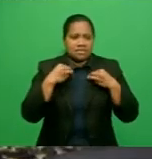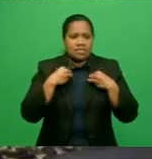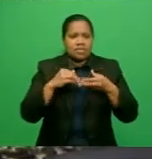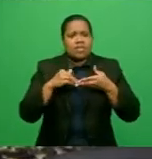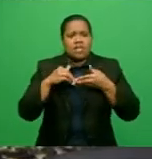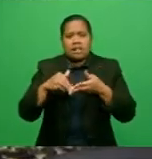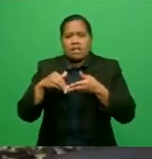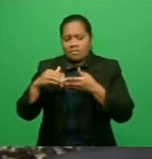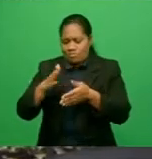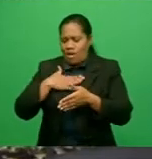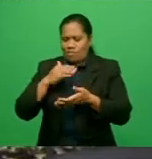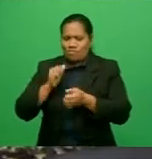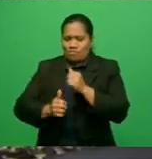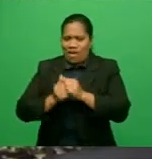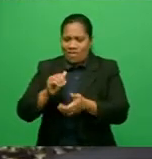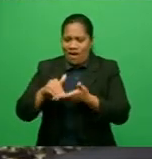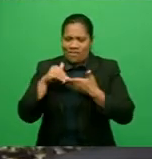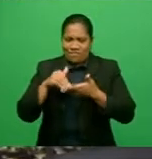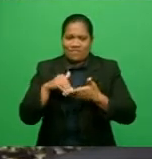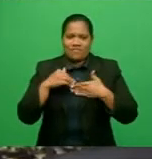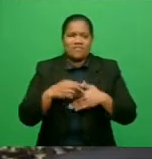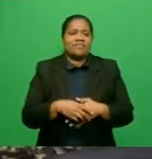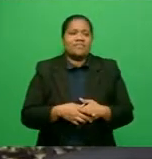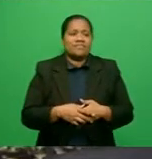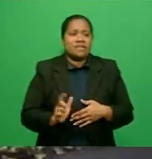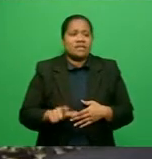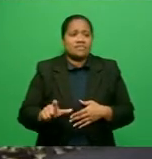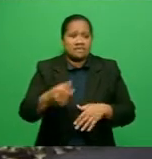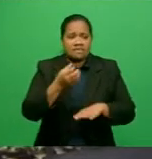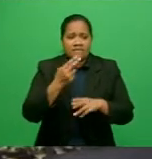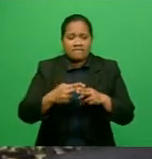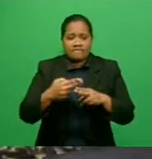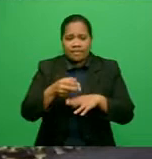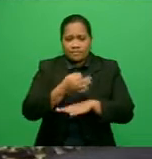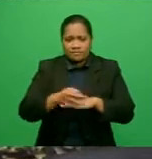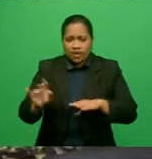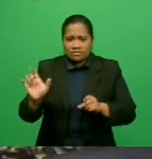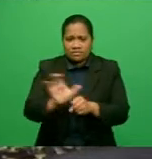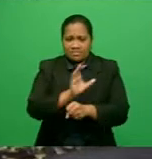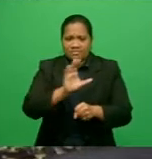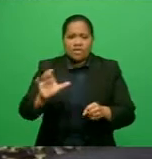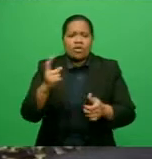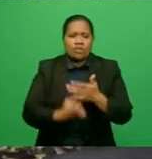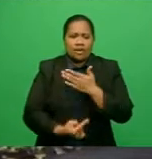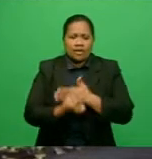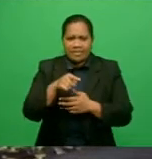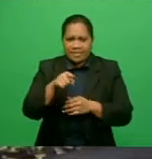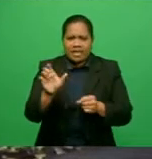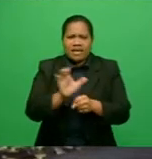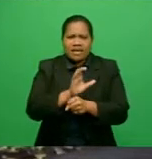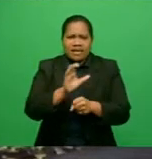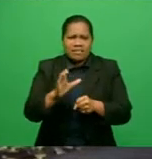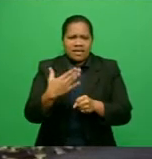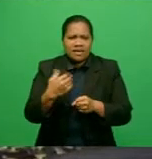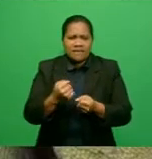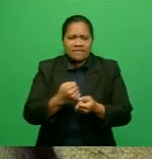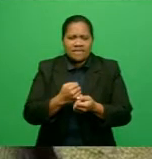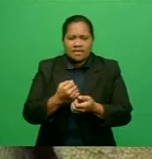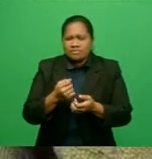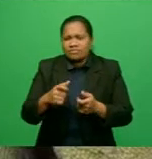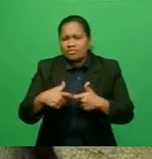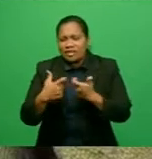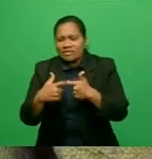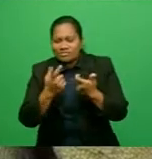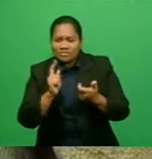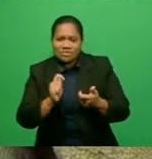brother. The Lambasa Farm Fresh Limited, which specializes in packaging and is a wholesale company, faced its share of challenges